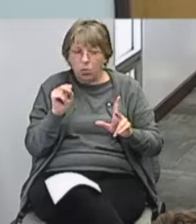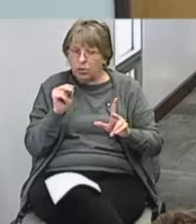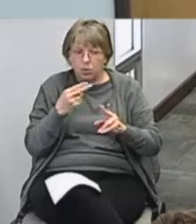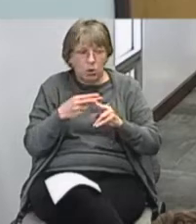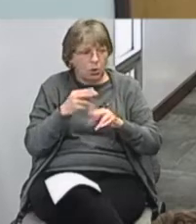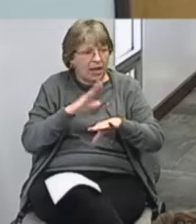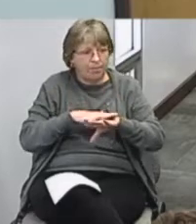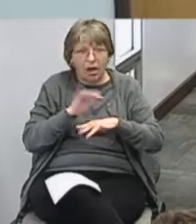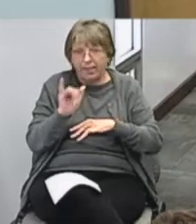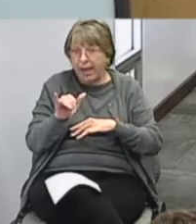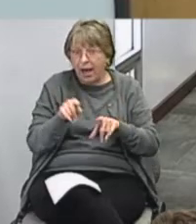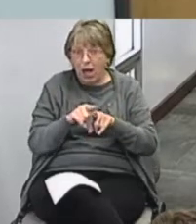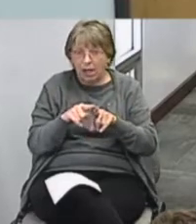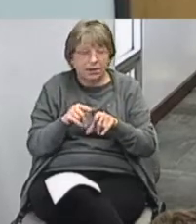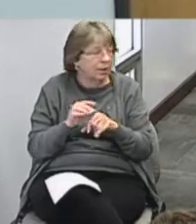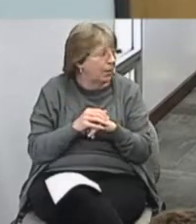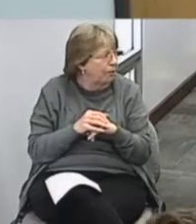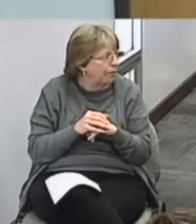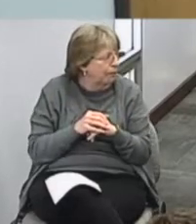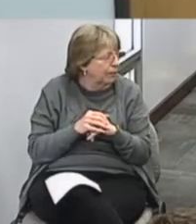either yet also too.